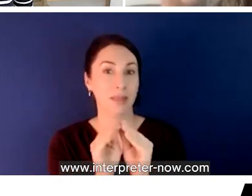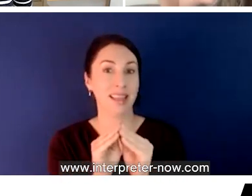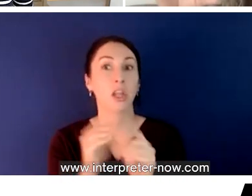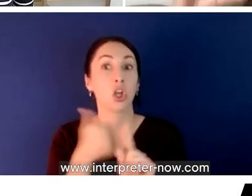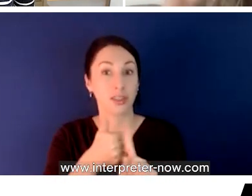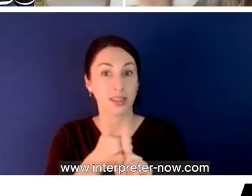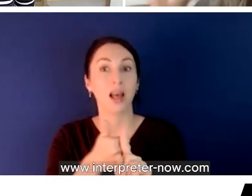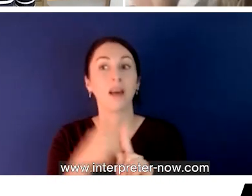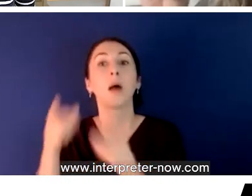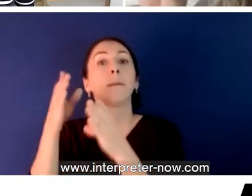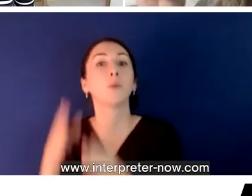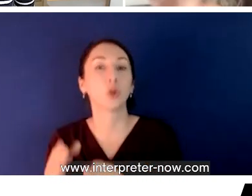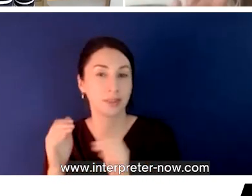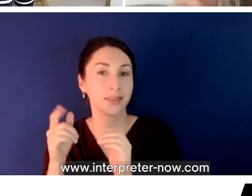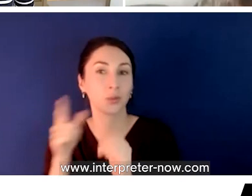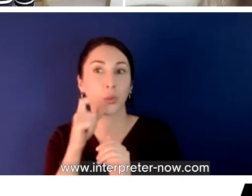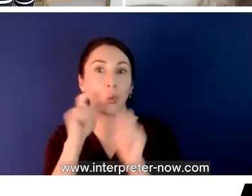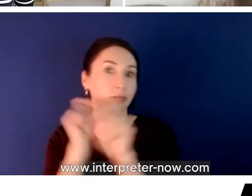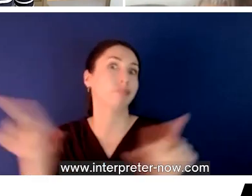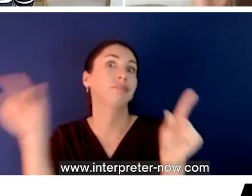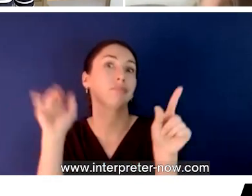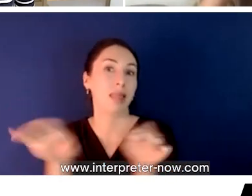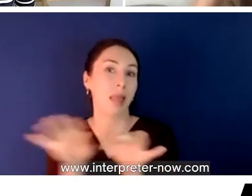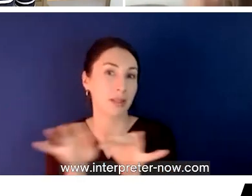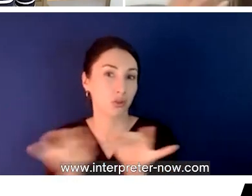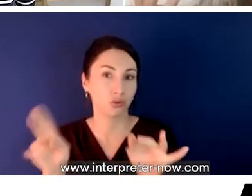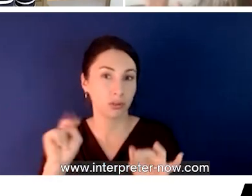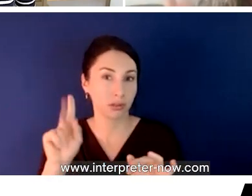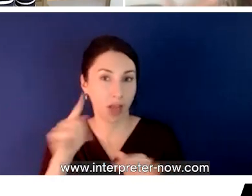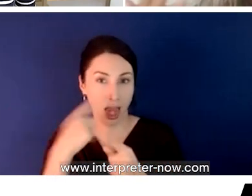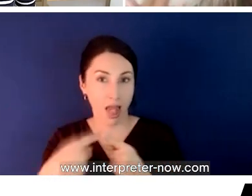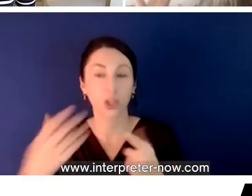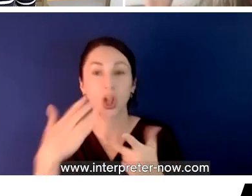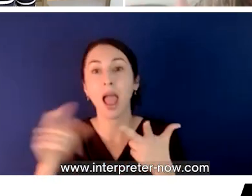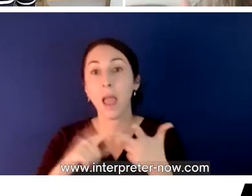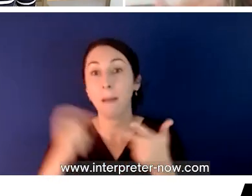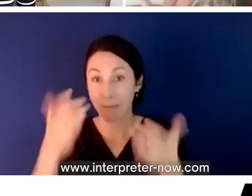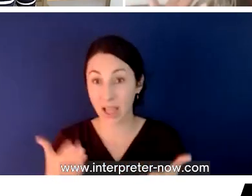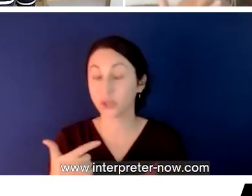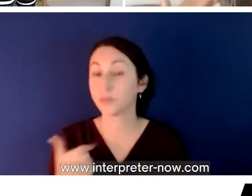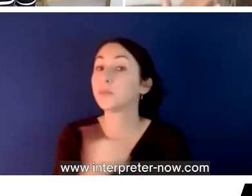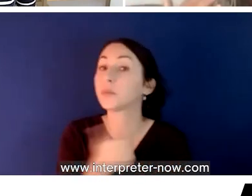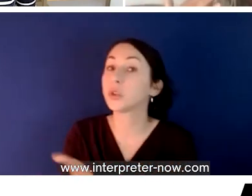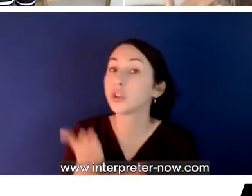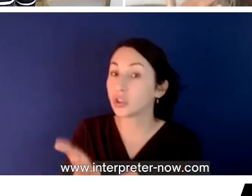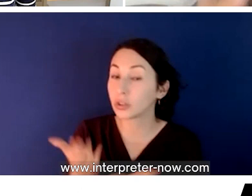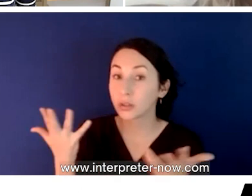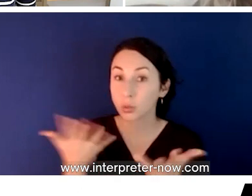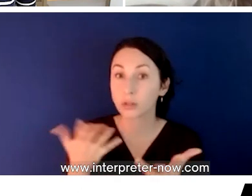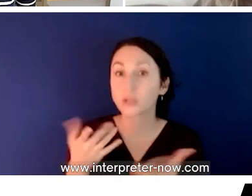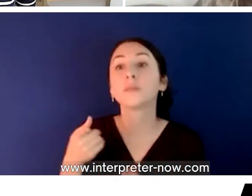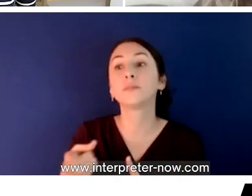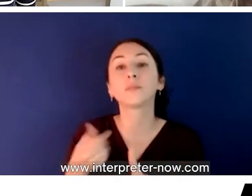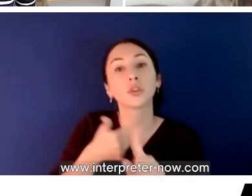sent out the message, the person with the nut allergy, and then her manager. And so, for example, we suggested that